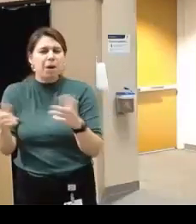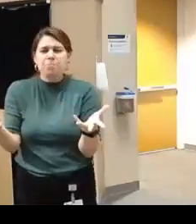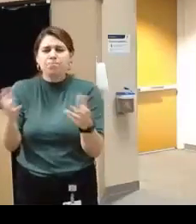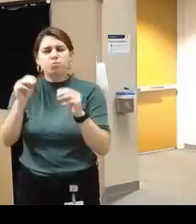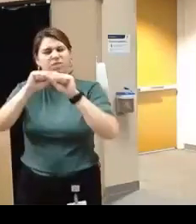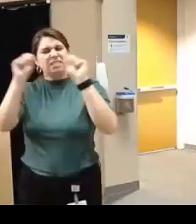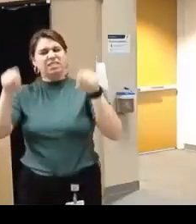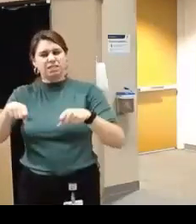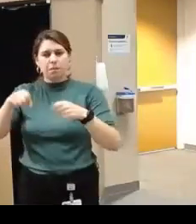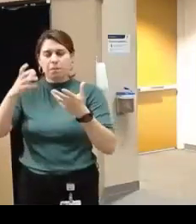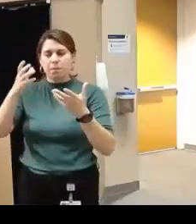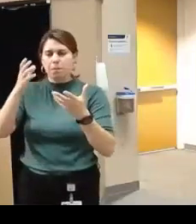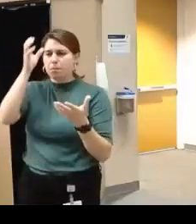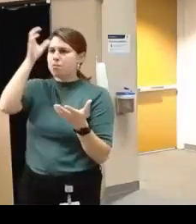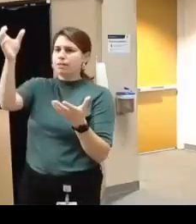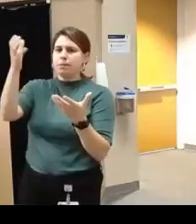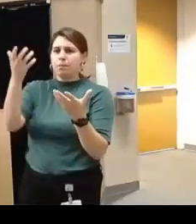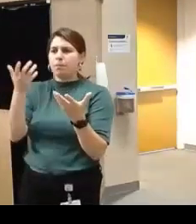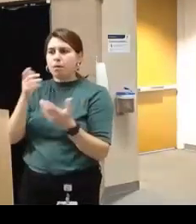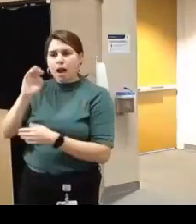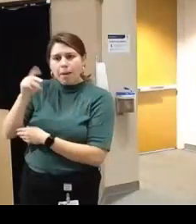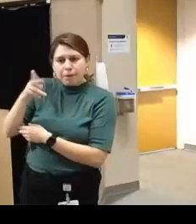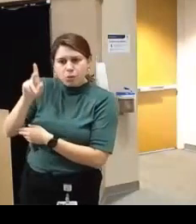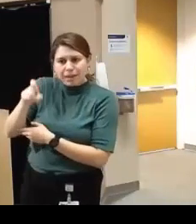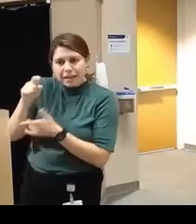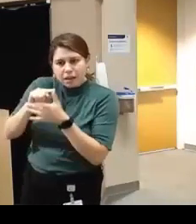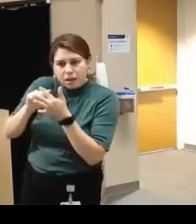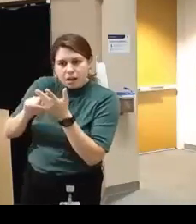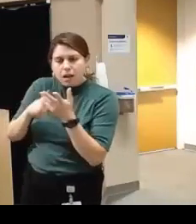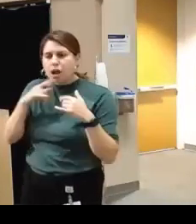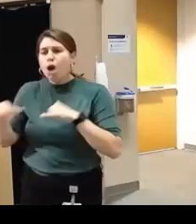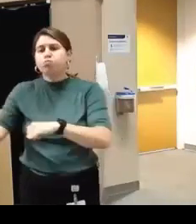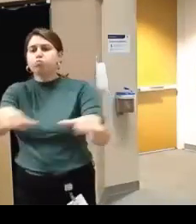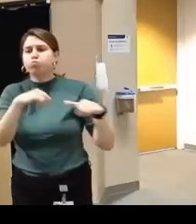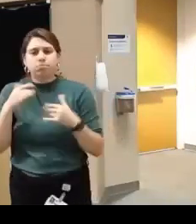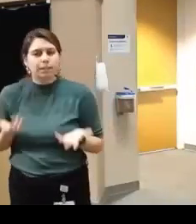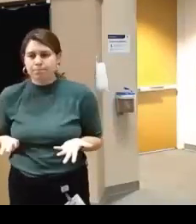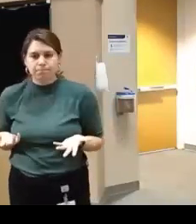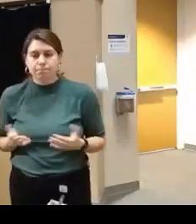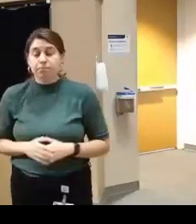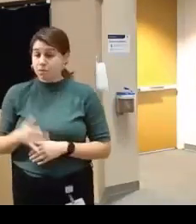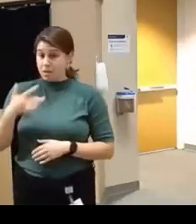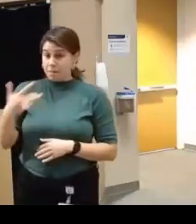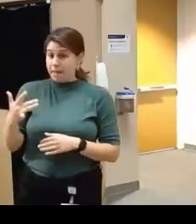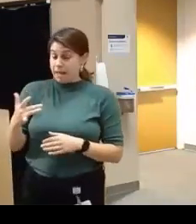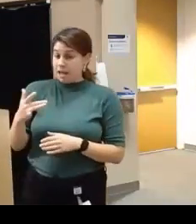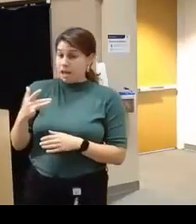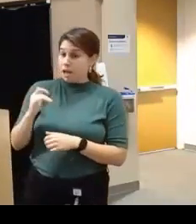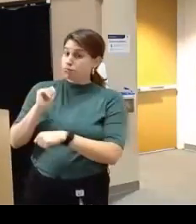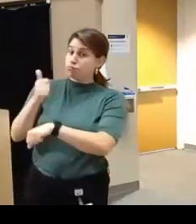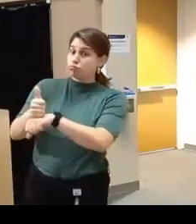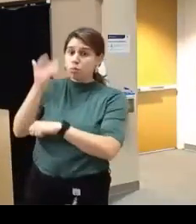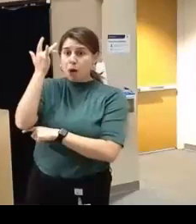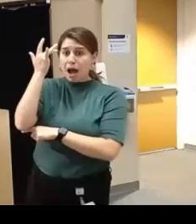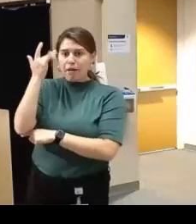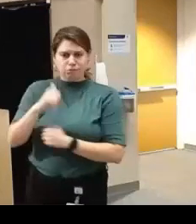no systematic idea of what it is you need for a med-psych unit. And usually they start because of some kind of